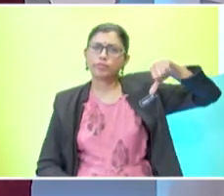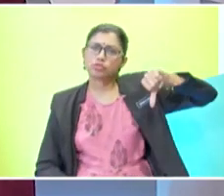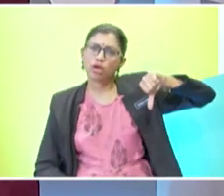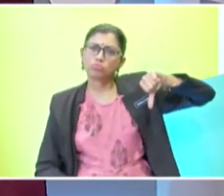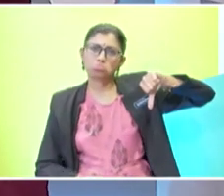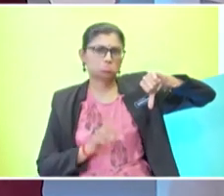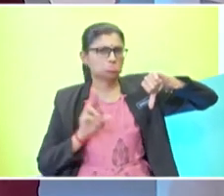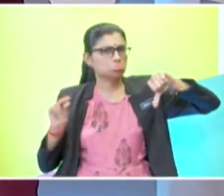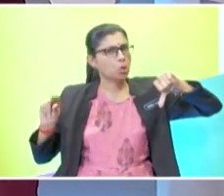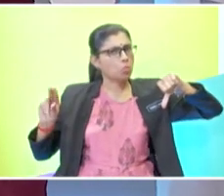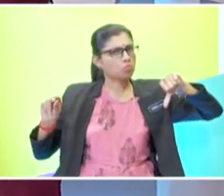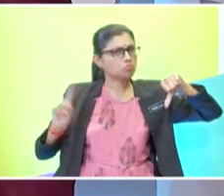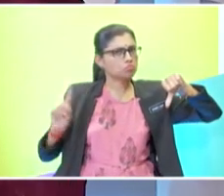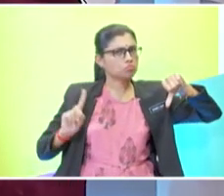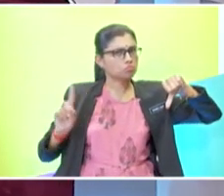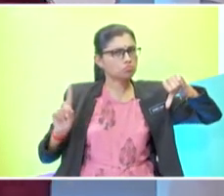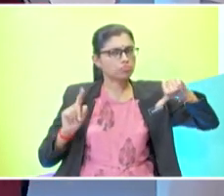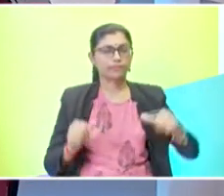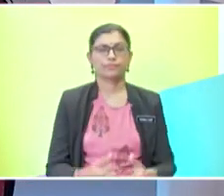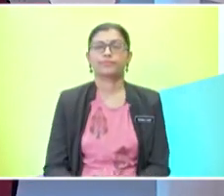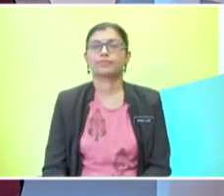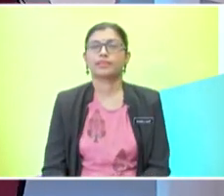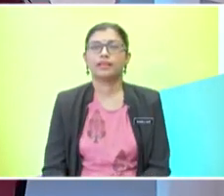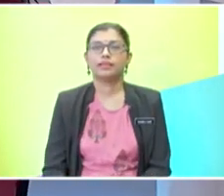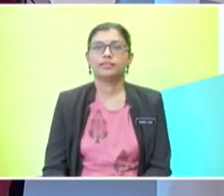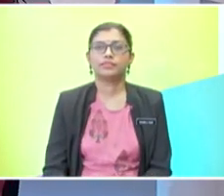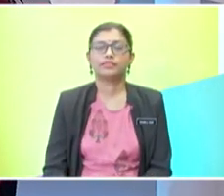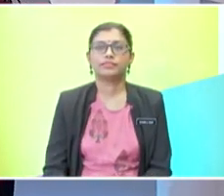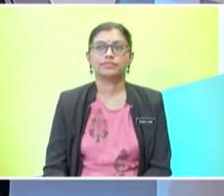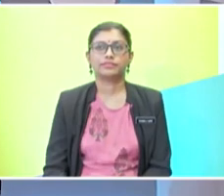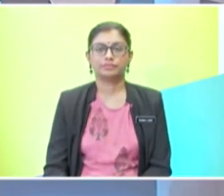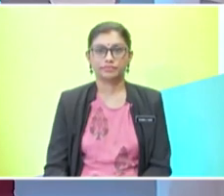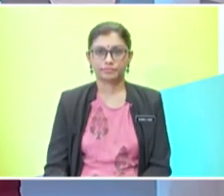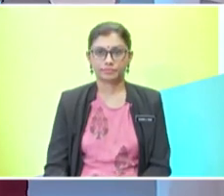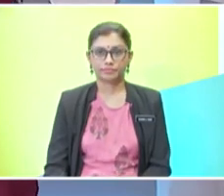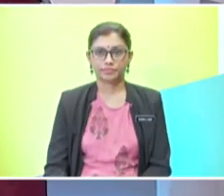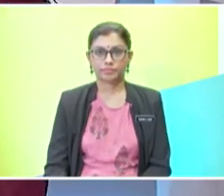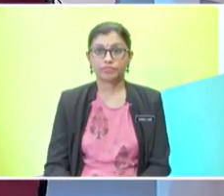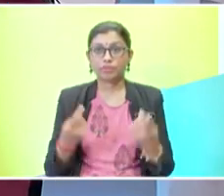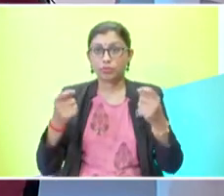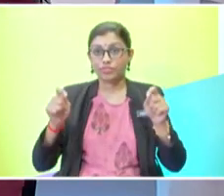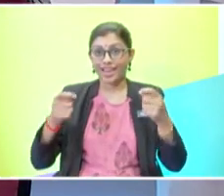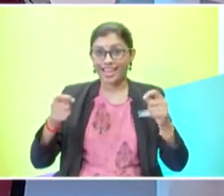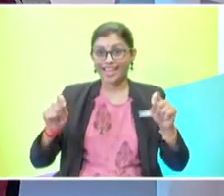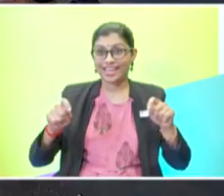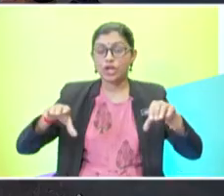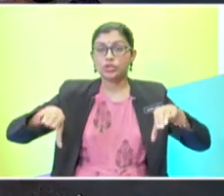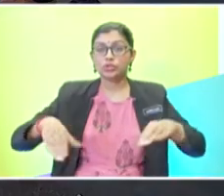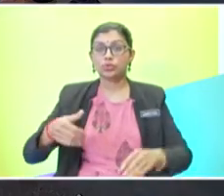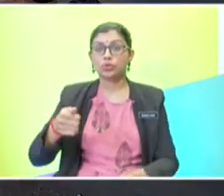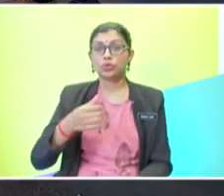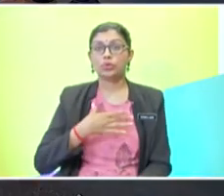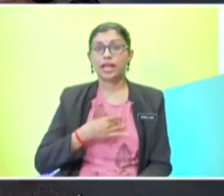means you don't like it. Okay. Now, for example, let's do with Sean first as a practice. All right. Sean, do you like